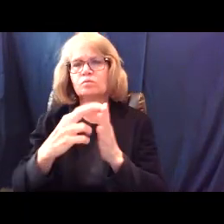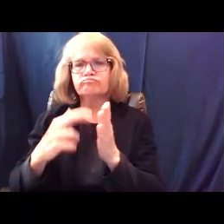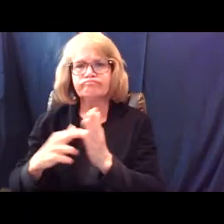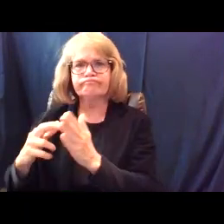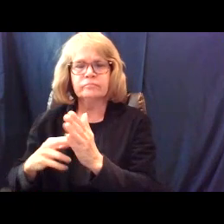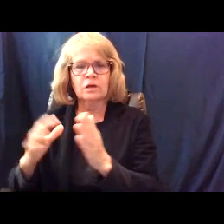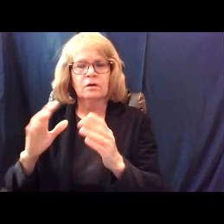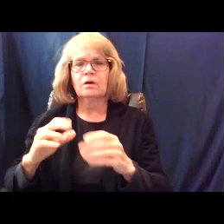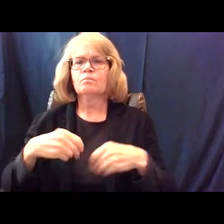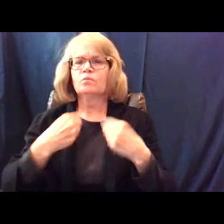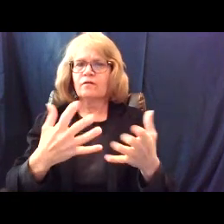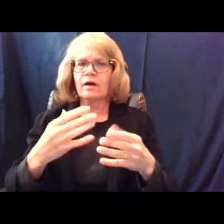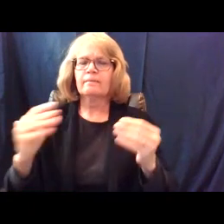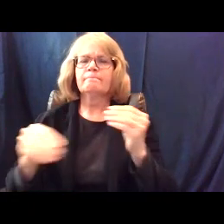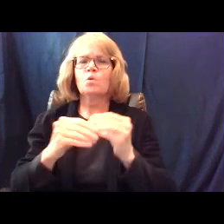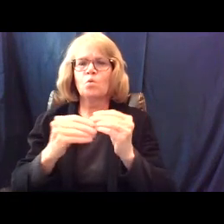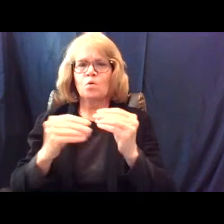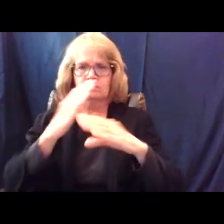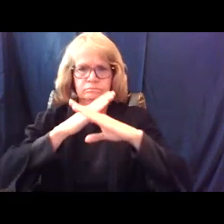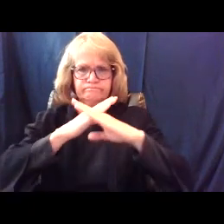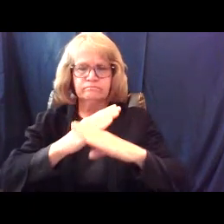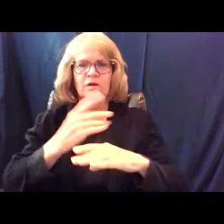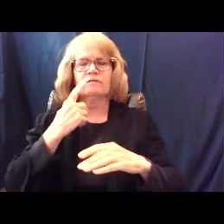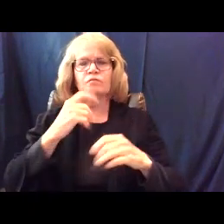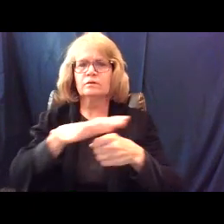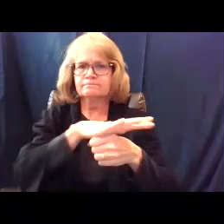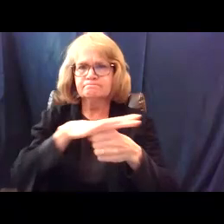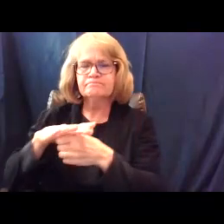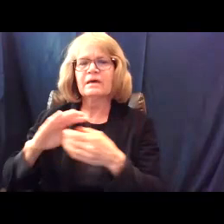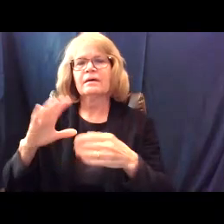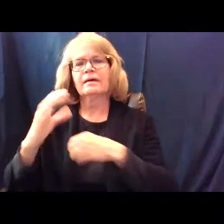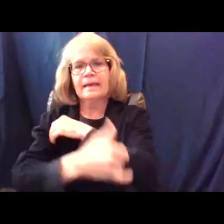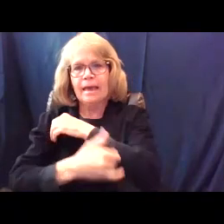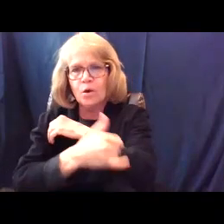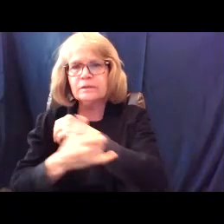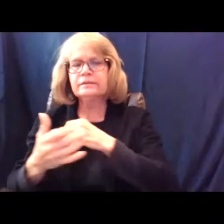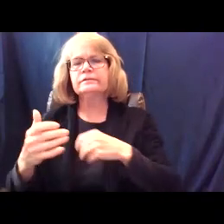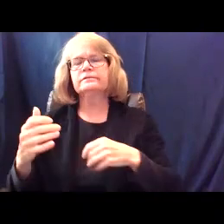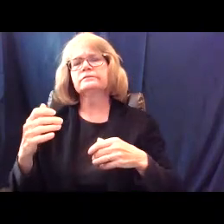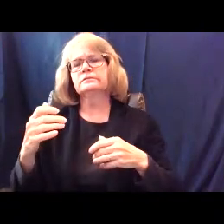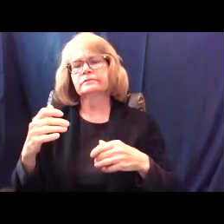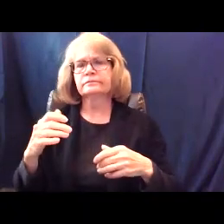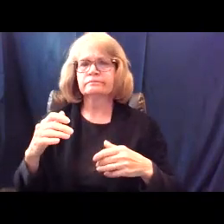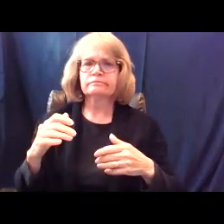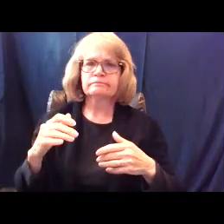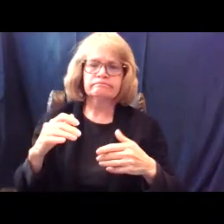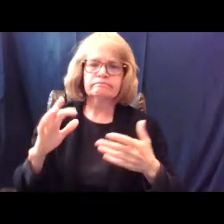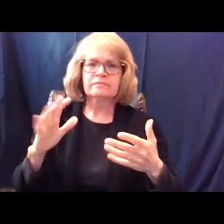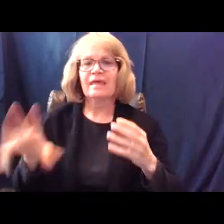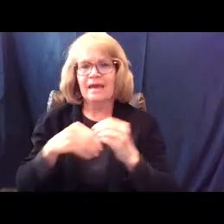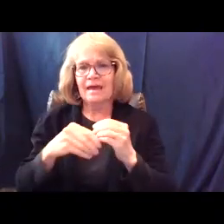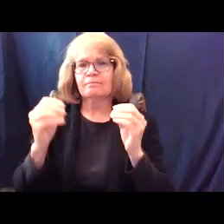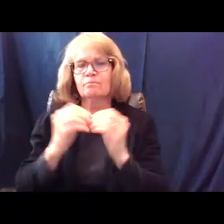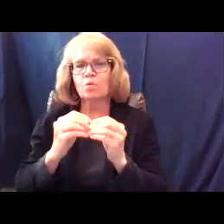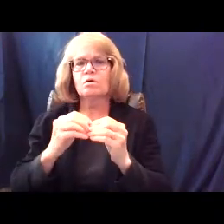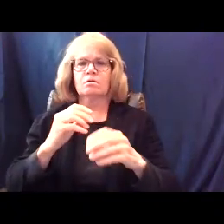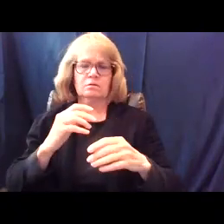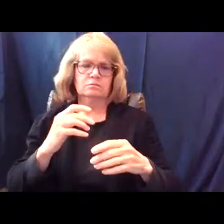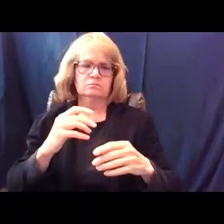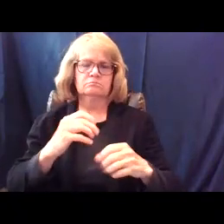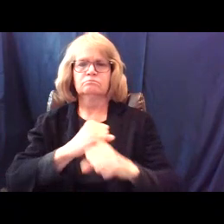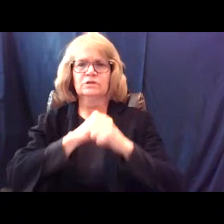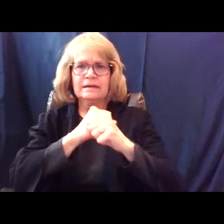additional protections to municipalities and counties that add in additional protected classes